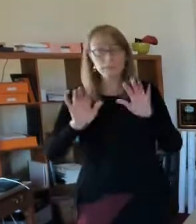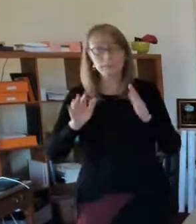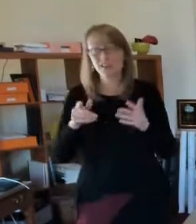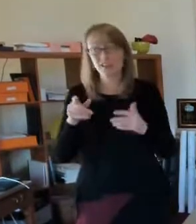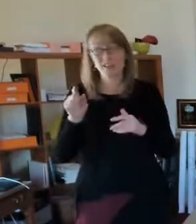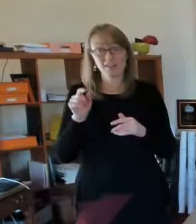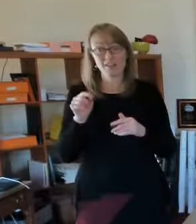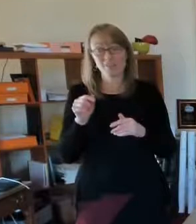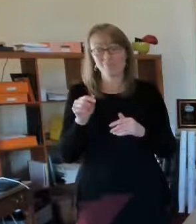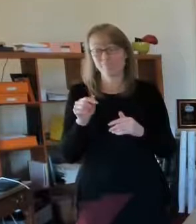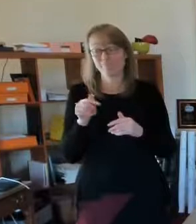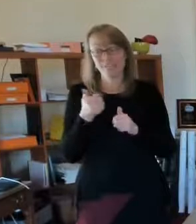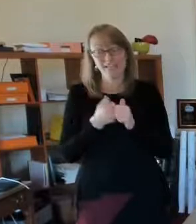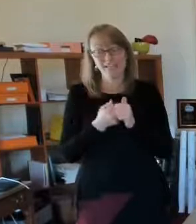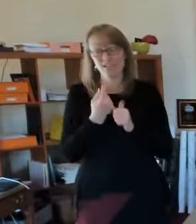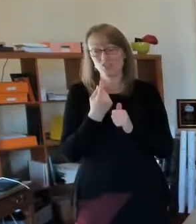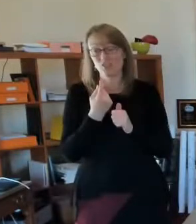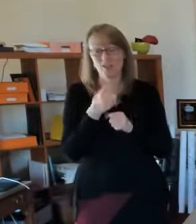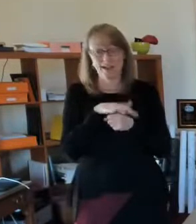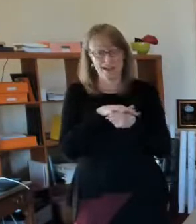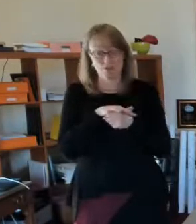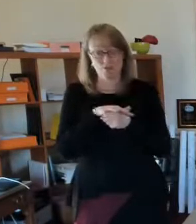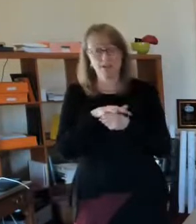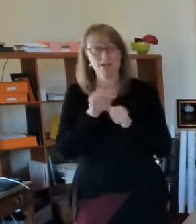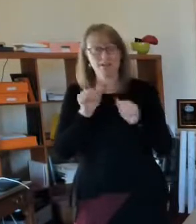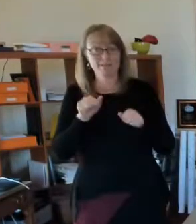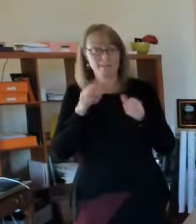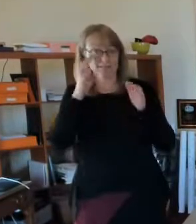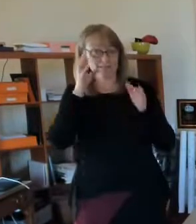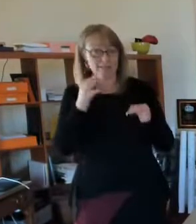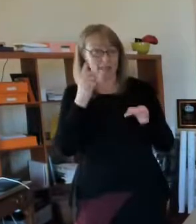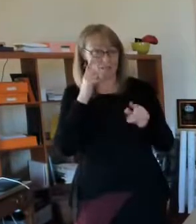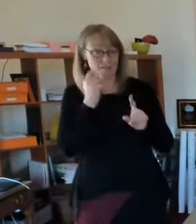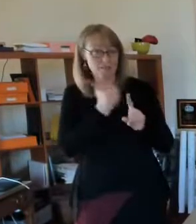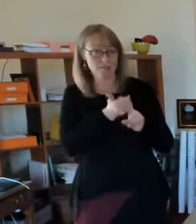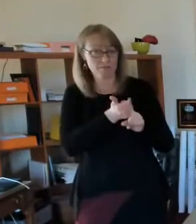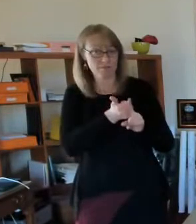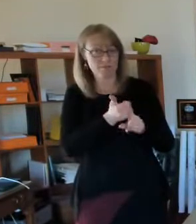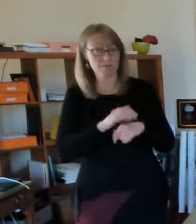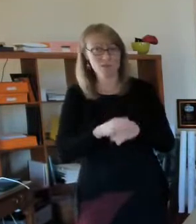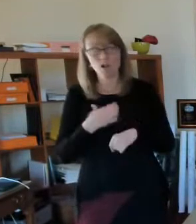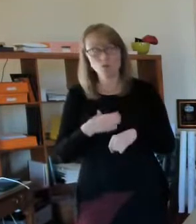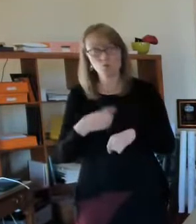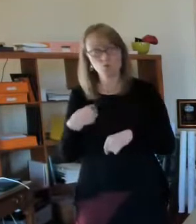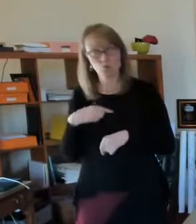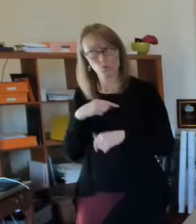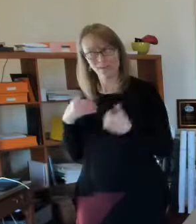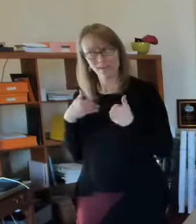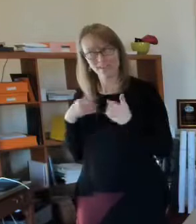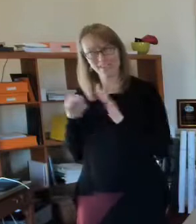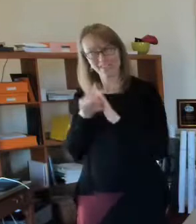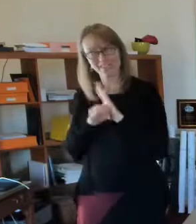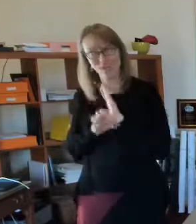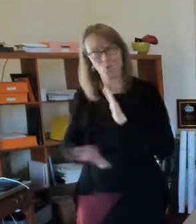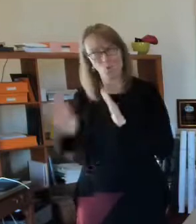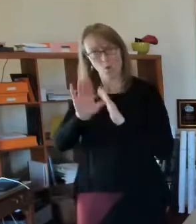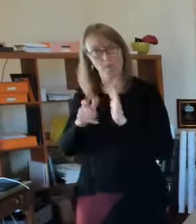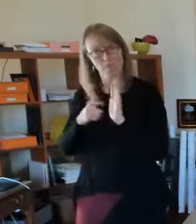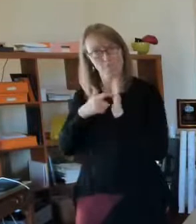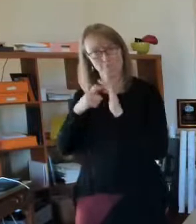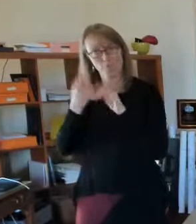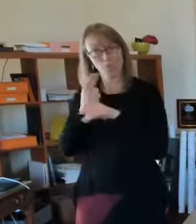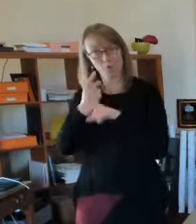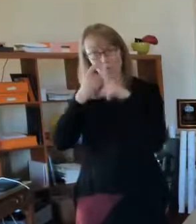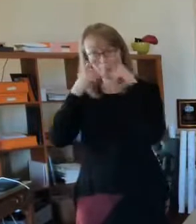county gets to make their own decision. You know, I wish we had a statewide mask mandate, and I wish all of those